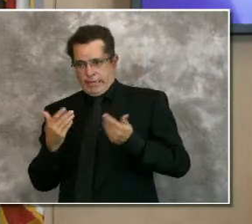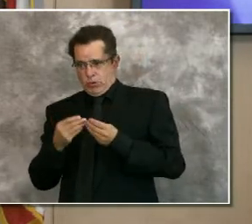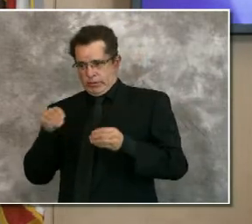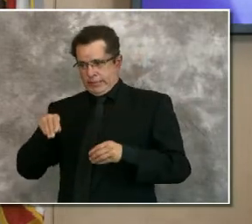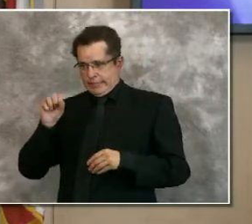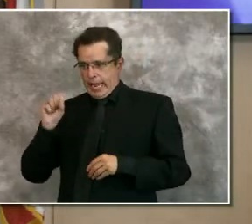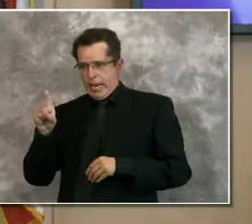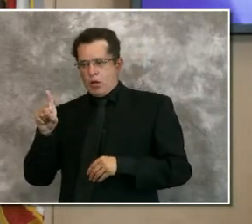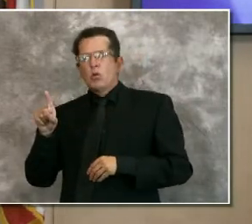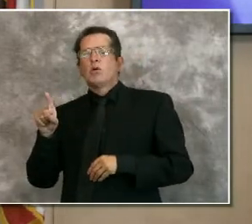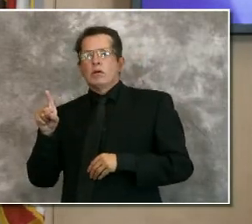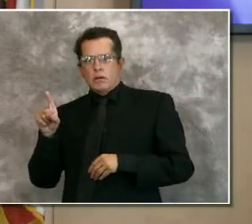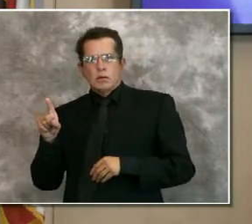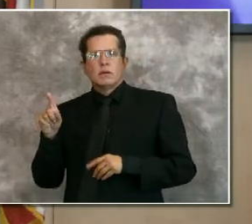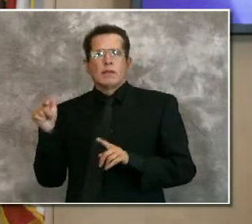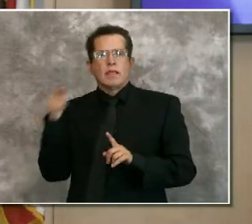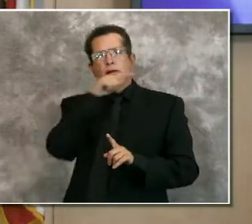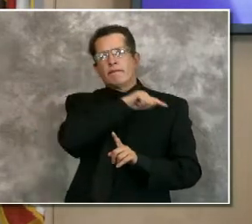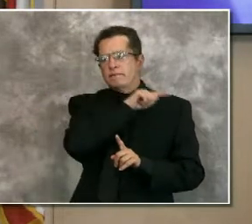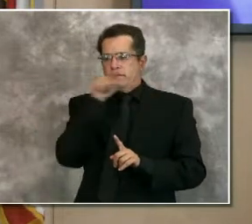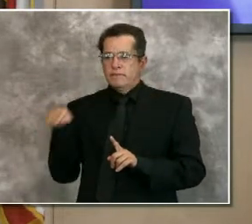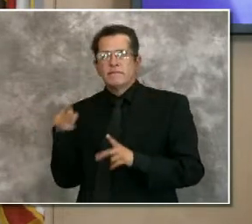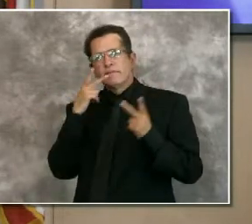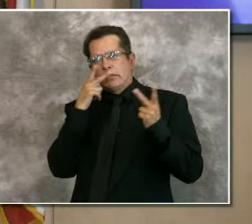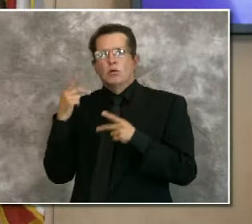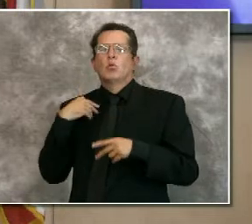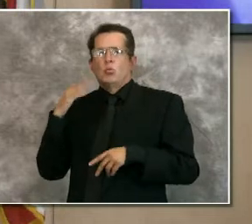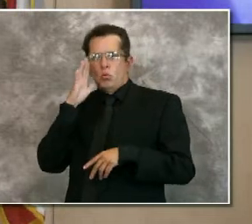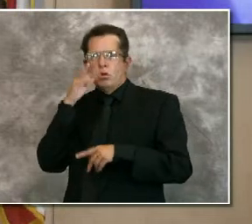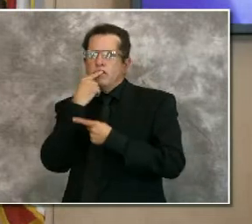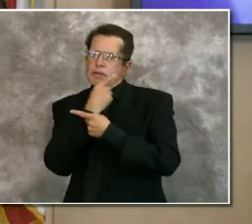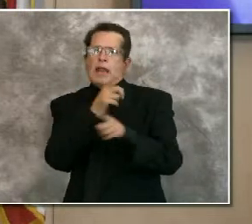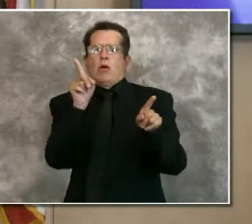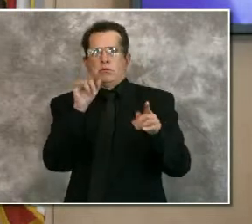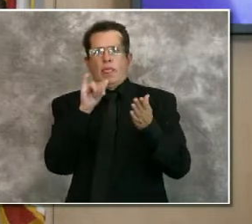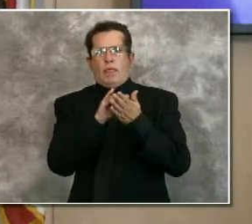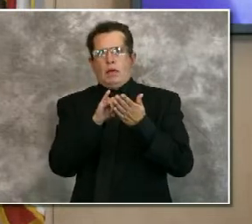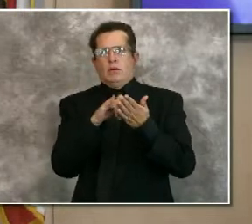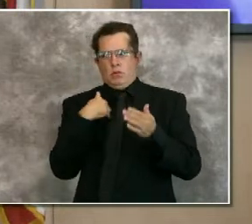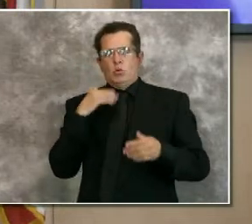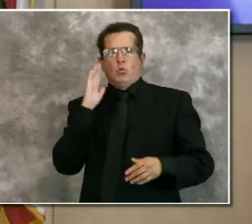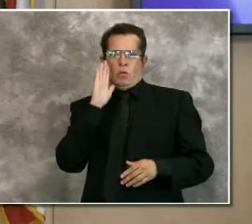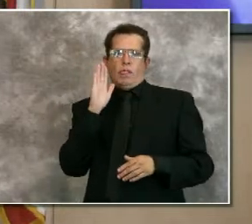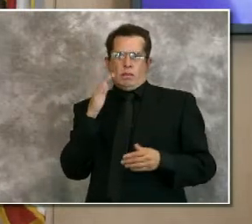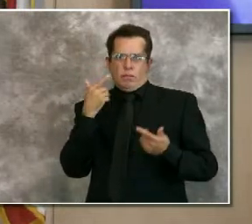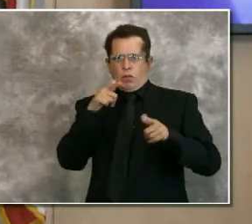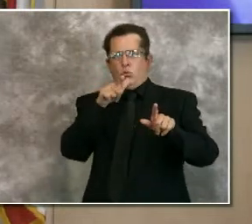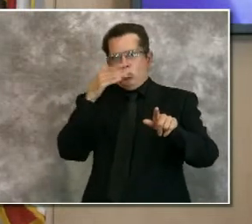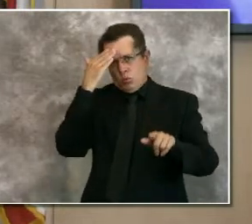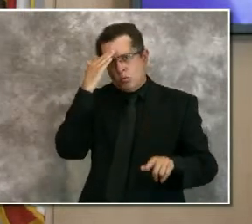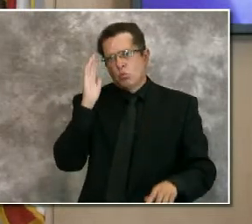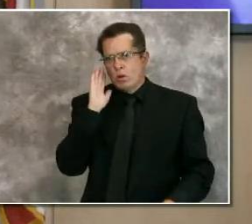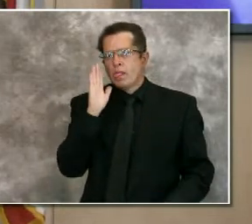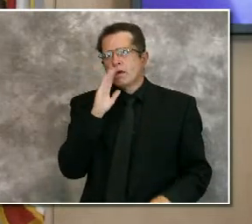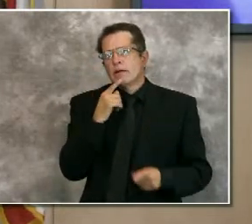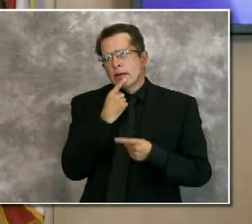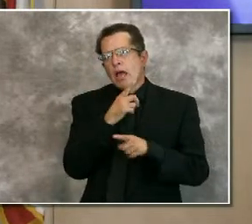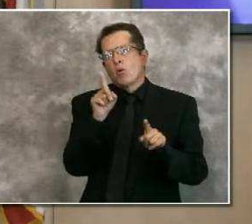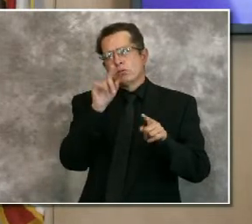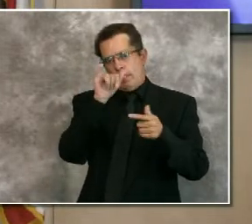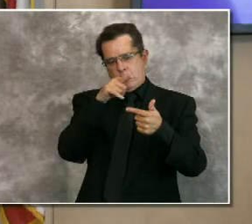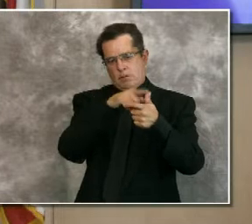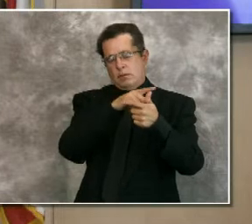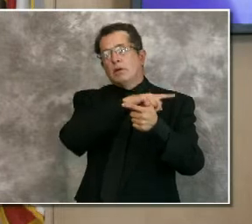with anybody who desires it. And so I want to make sure that's clear. And we